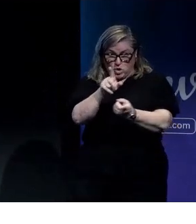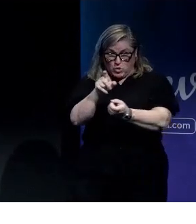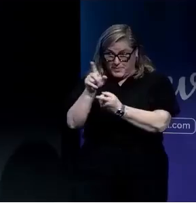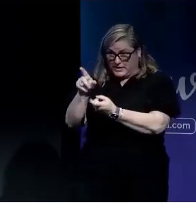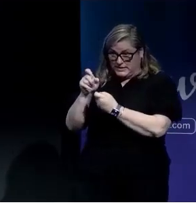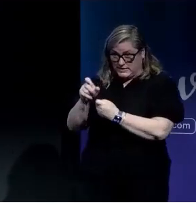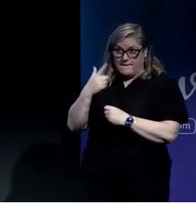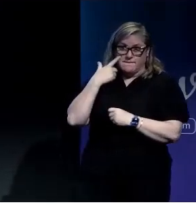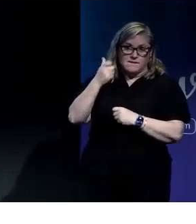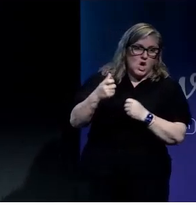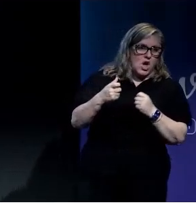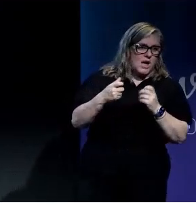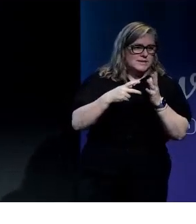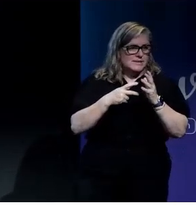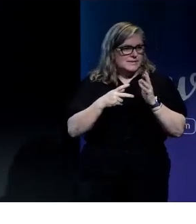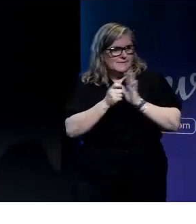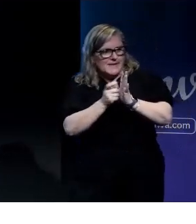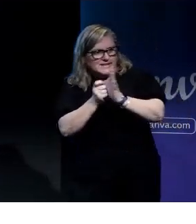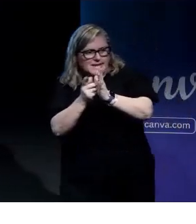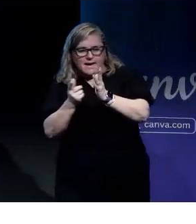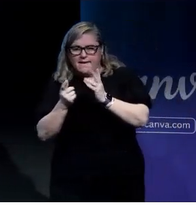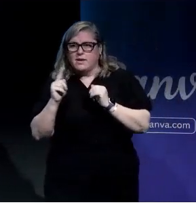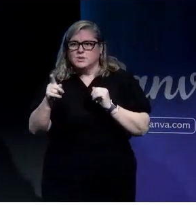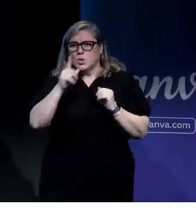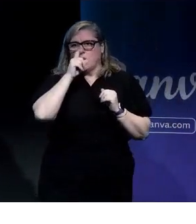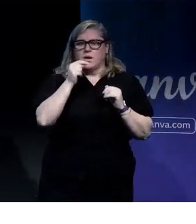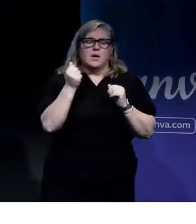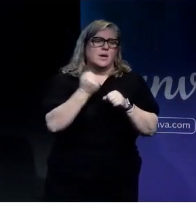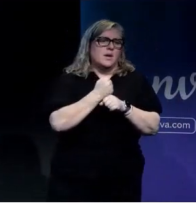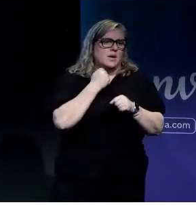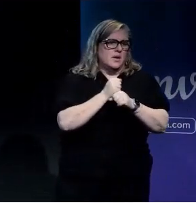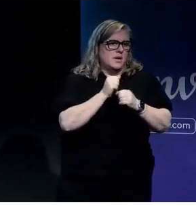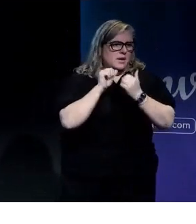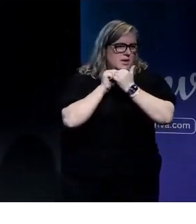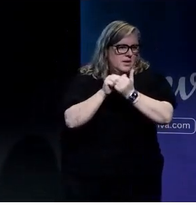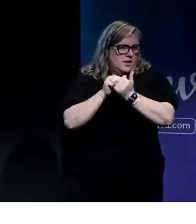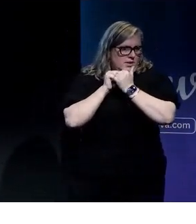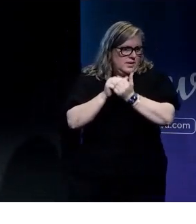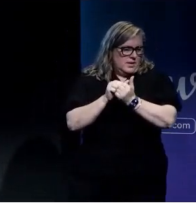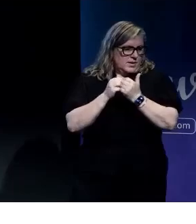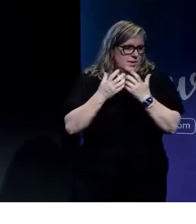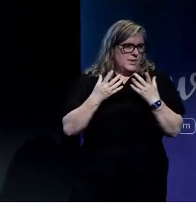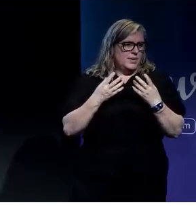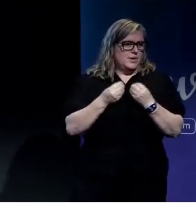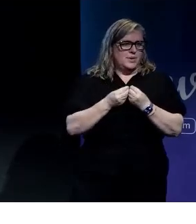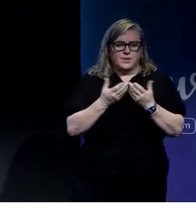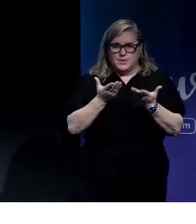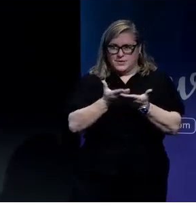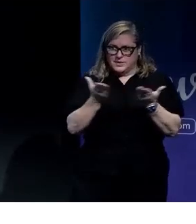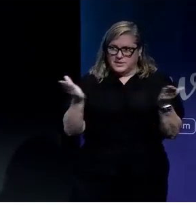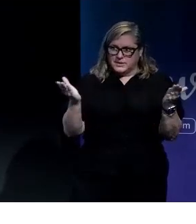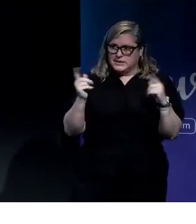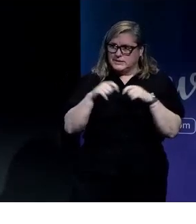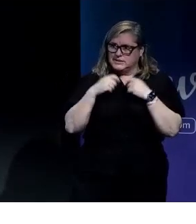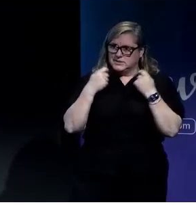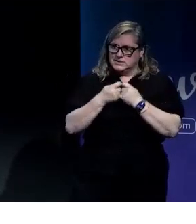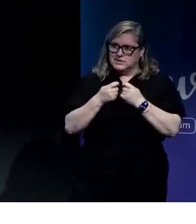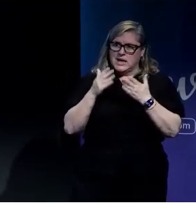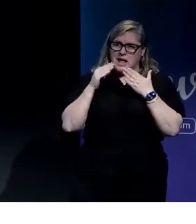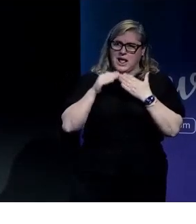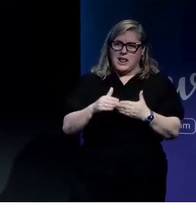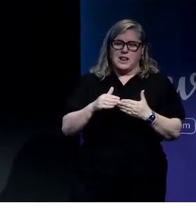all the vendors. And so you can make partnerships with those other teams to kind of help